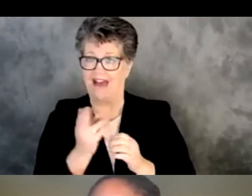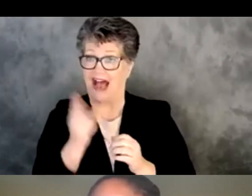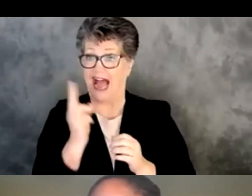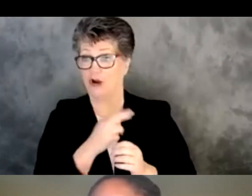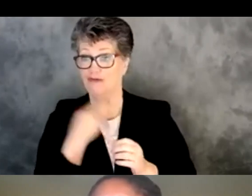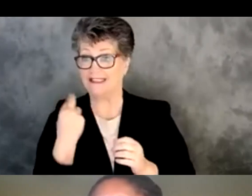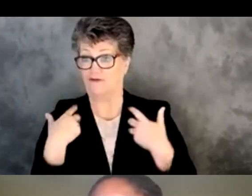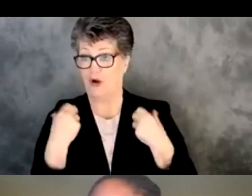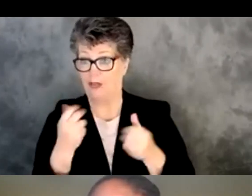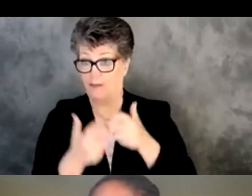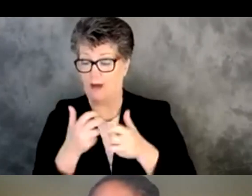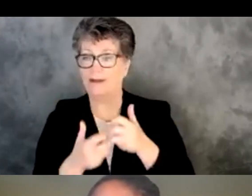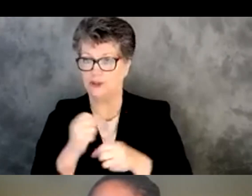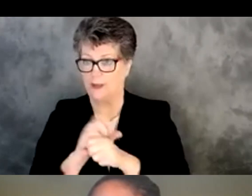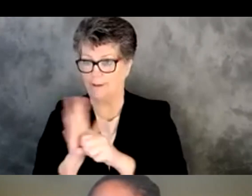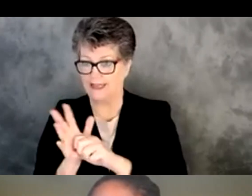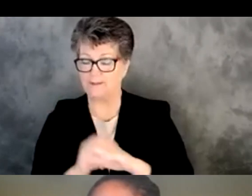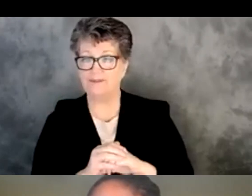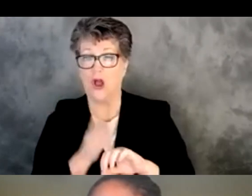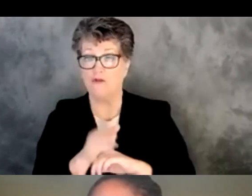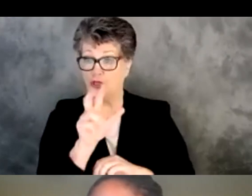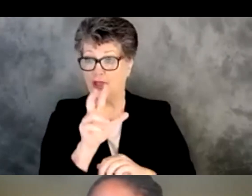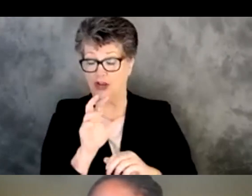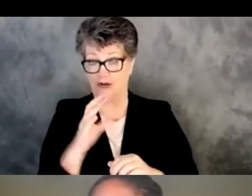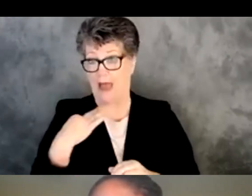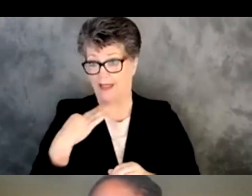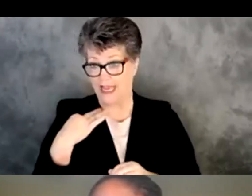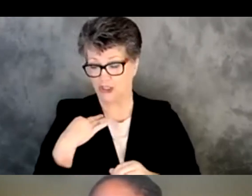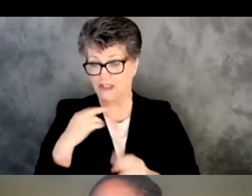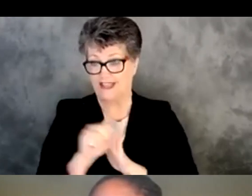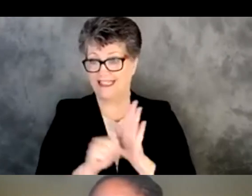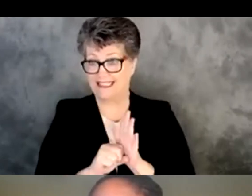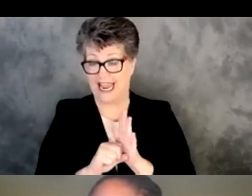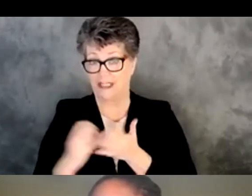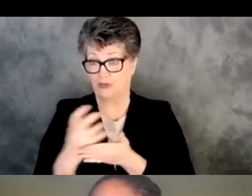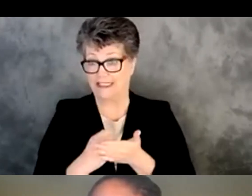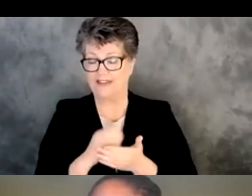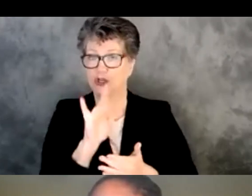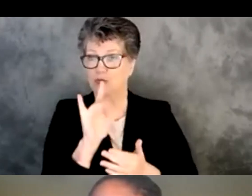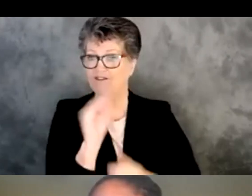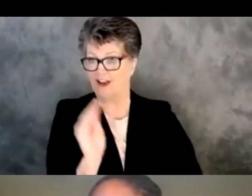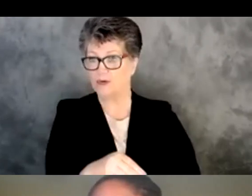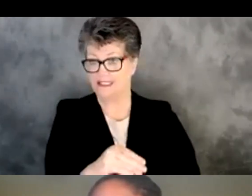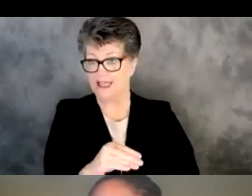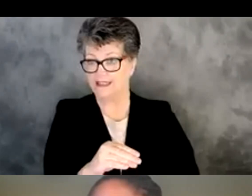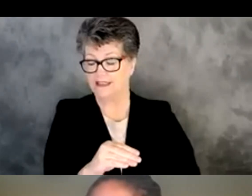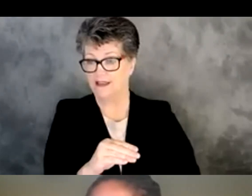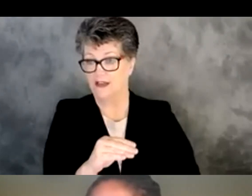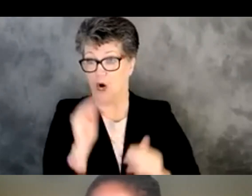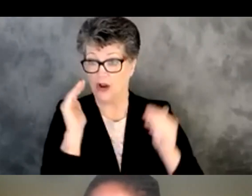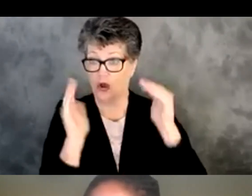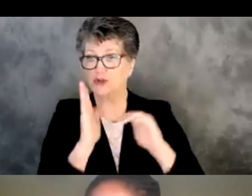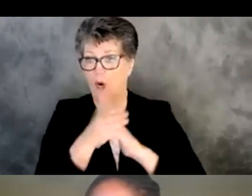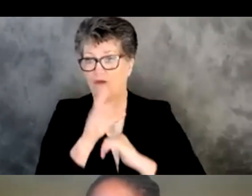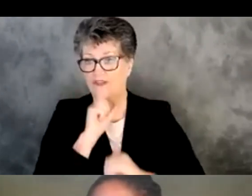pandemic. Of the over 300 applications the state program has received, over 25% of applicants are adults over the age